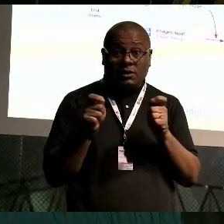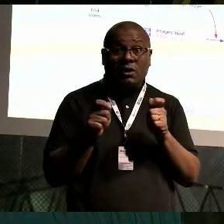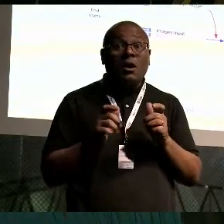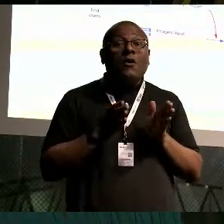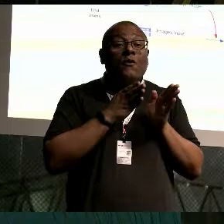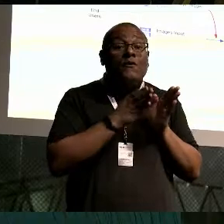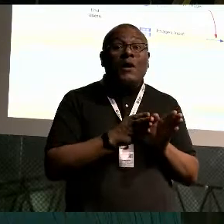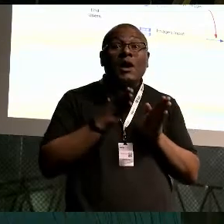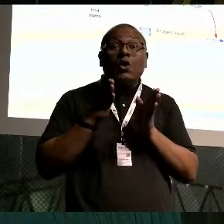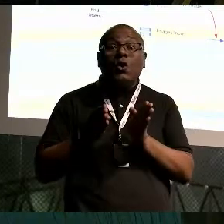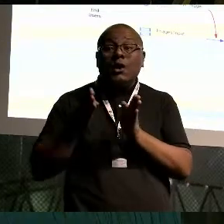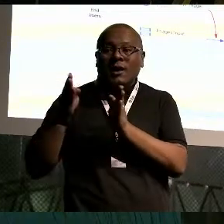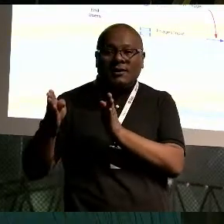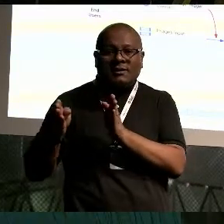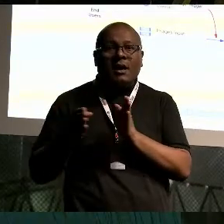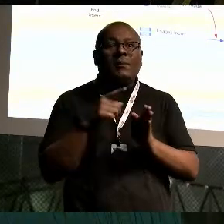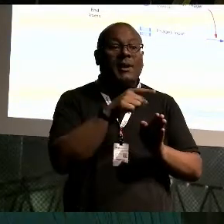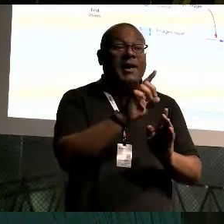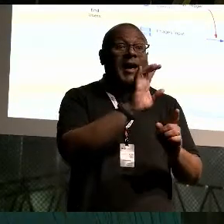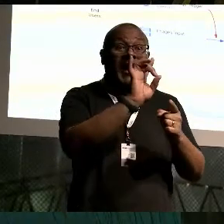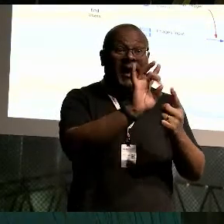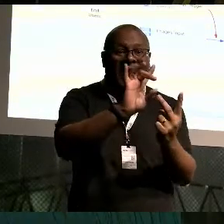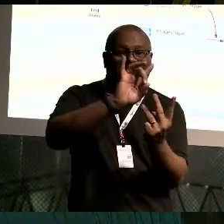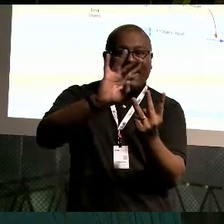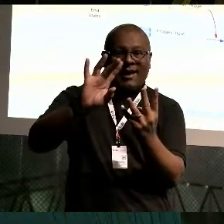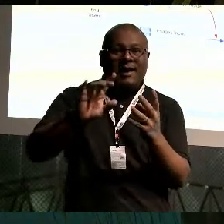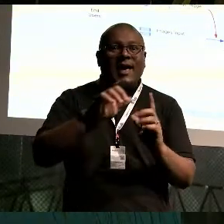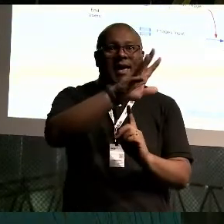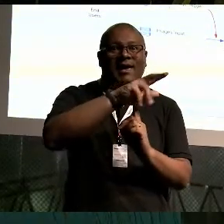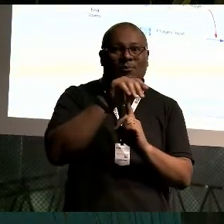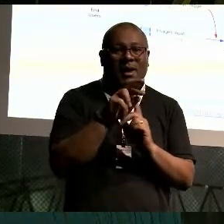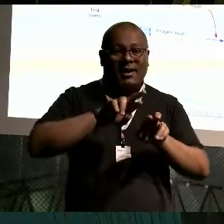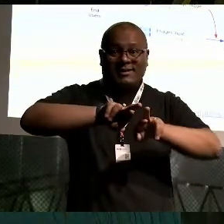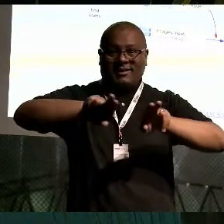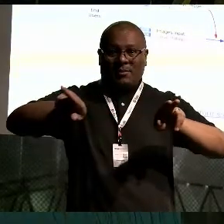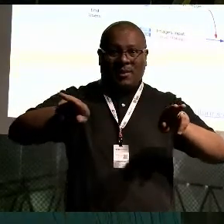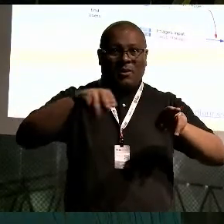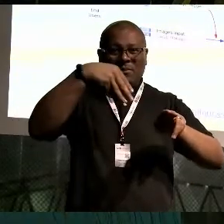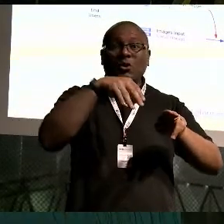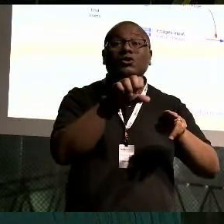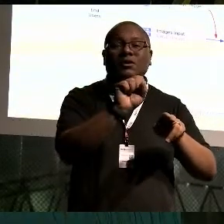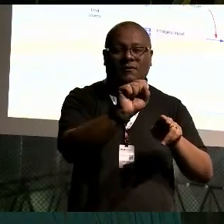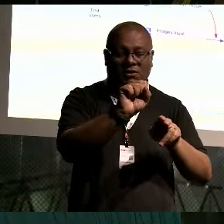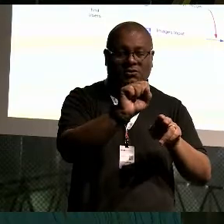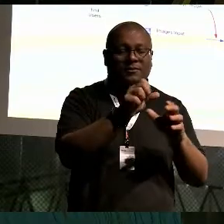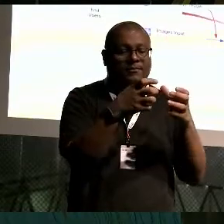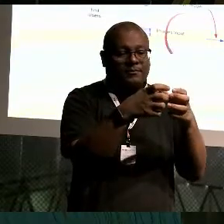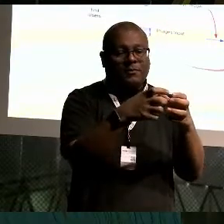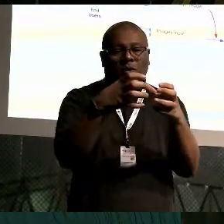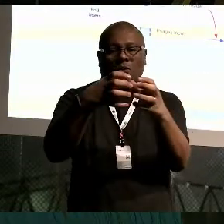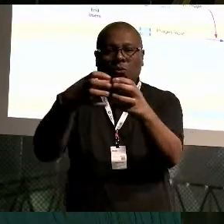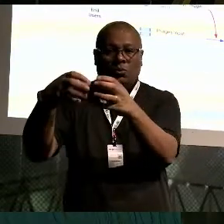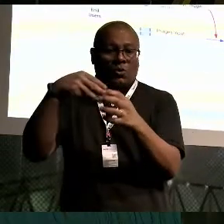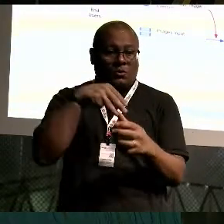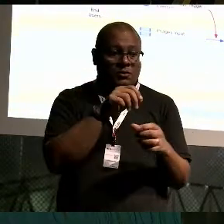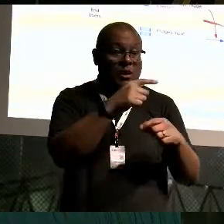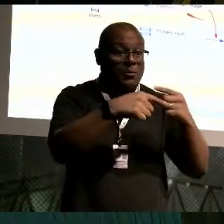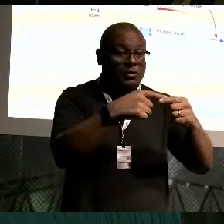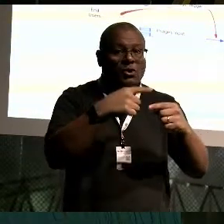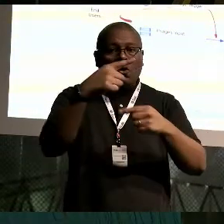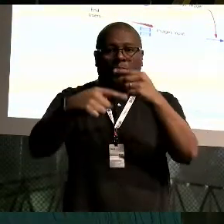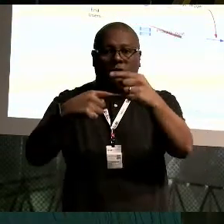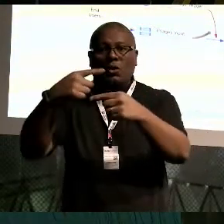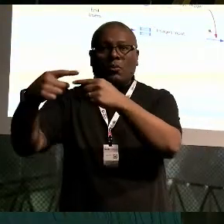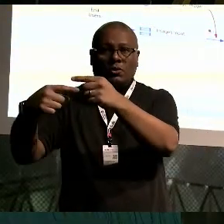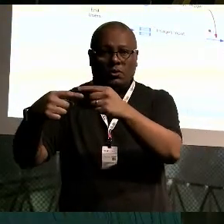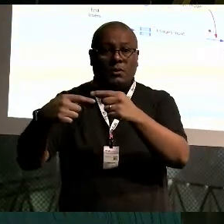this for these functions, right? So I put them in orchestration. But then to trigger this orchestration, I